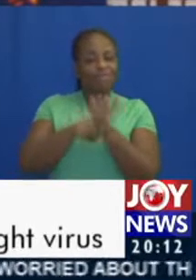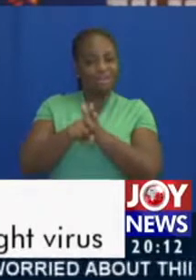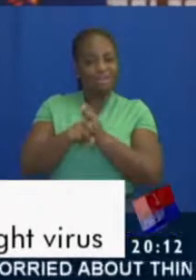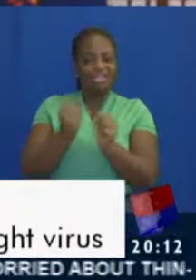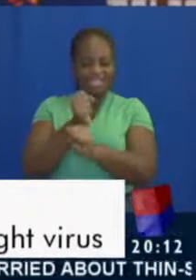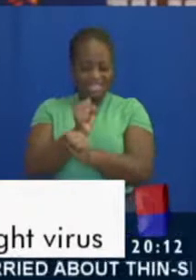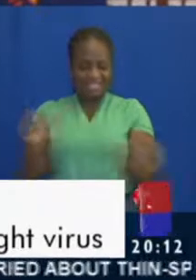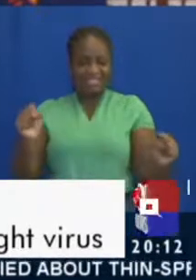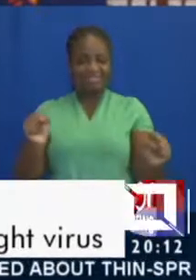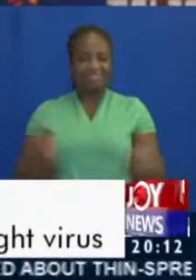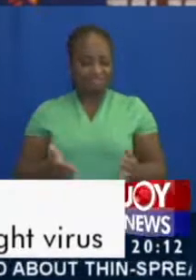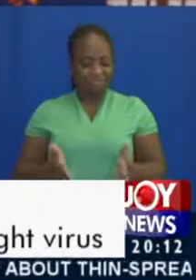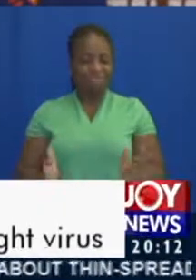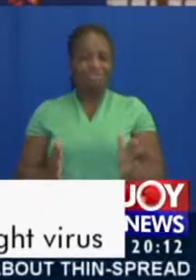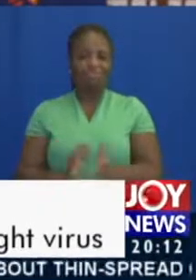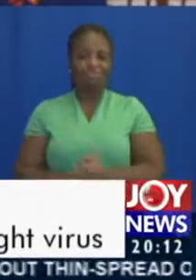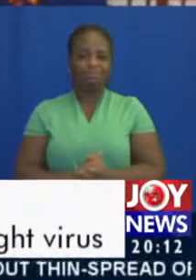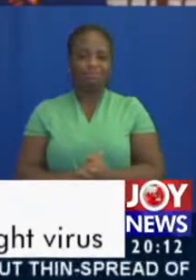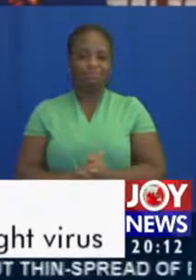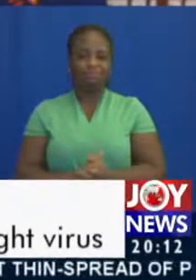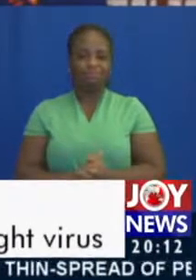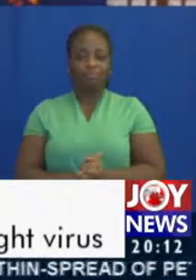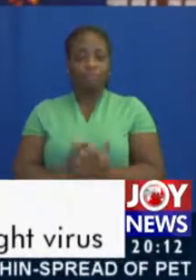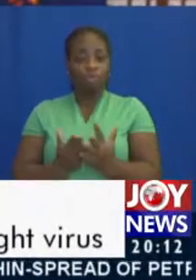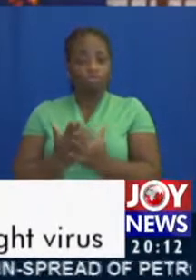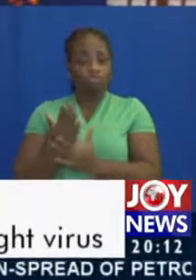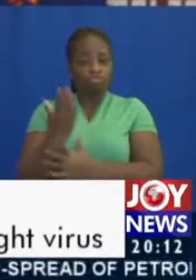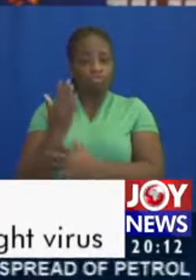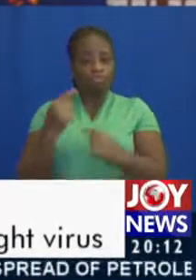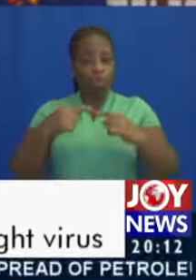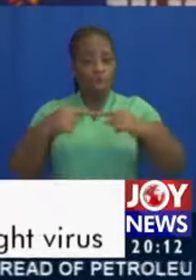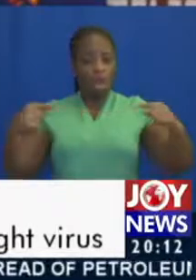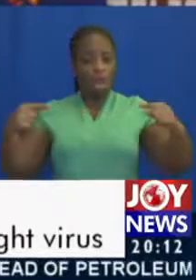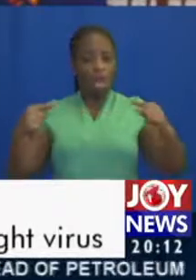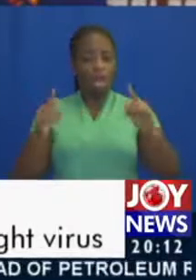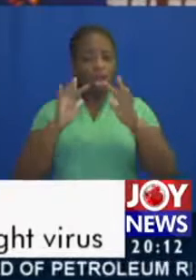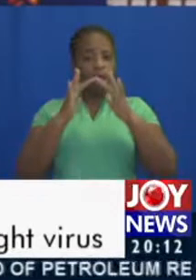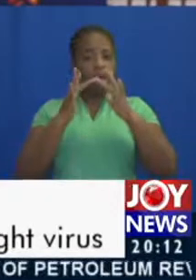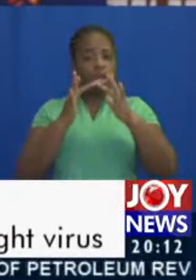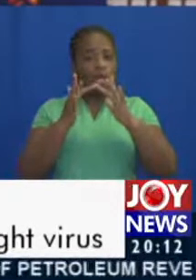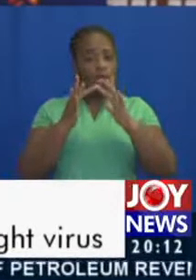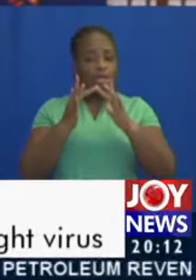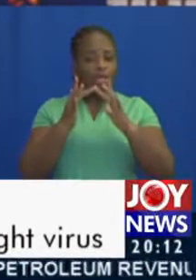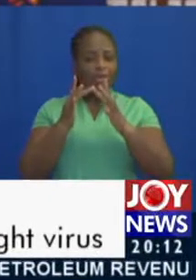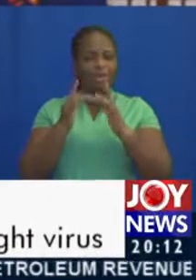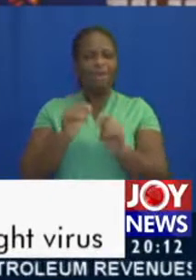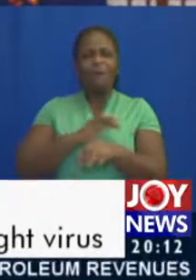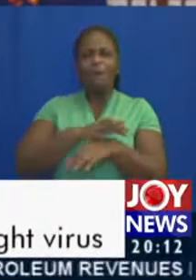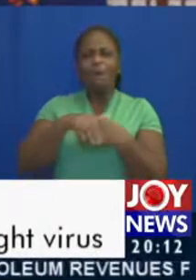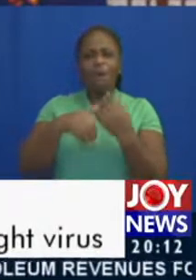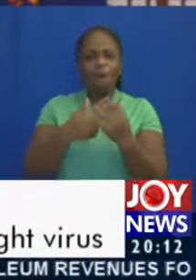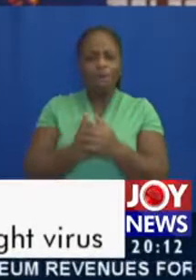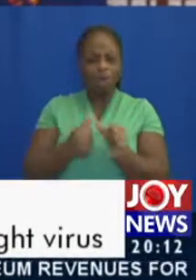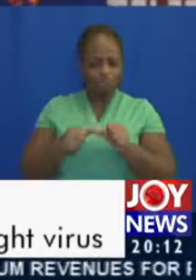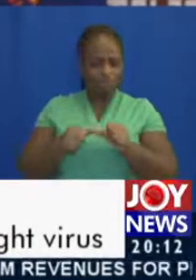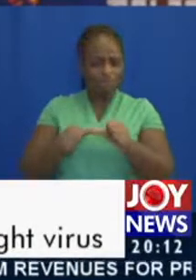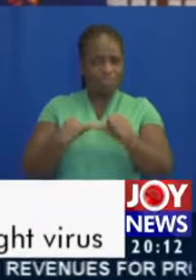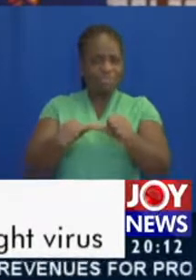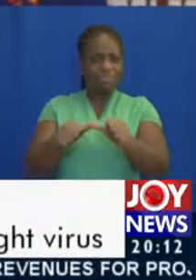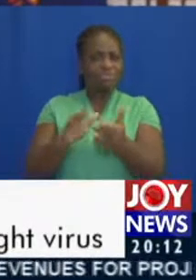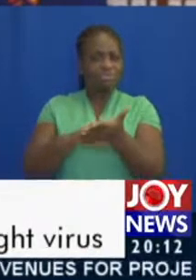protocols. Through online learning portals, almost all continuing students in